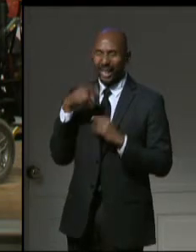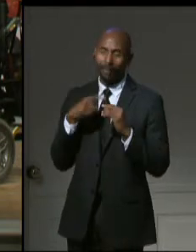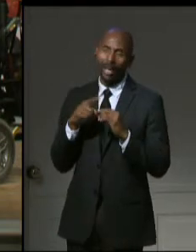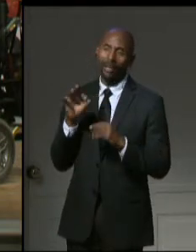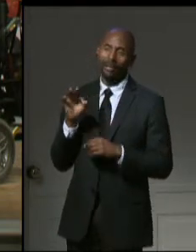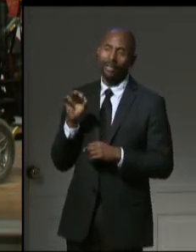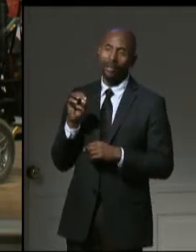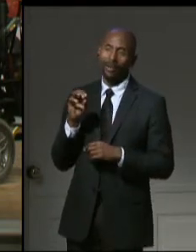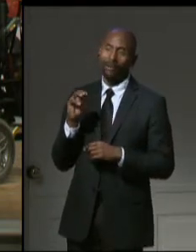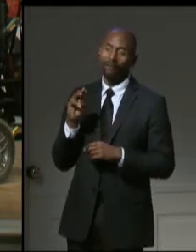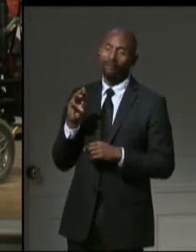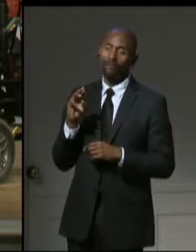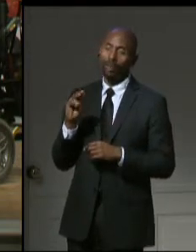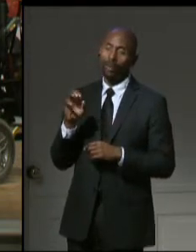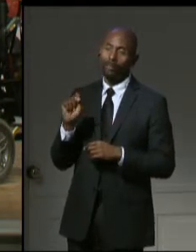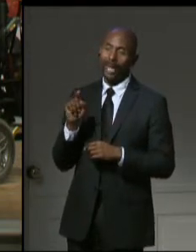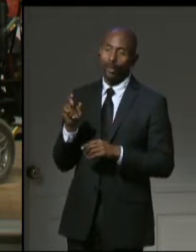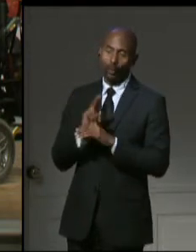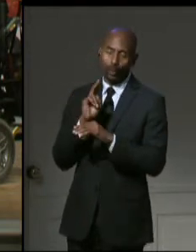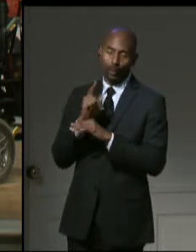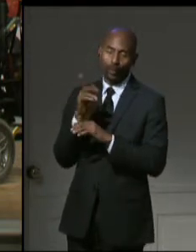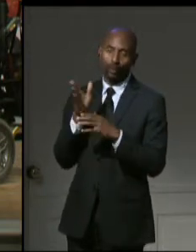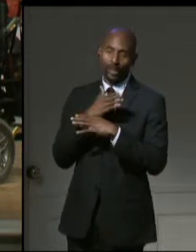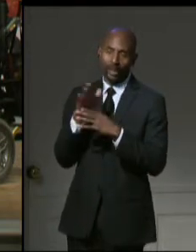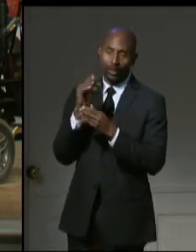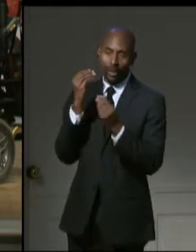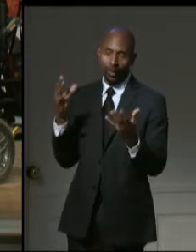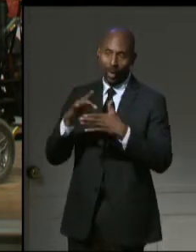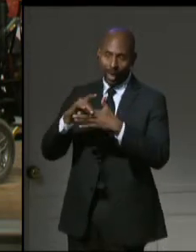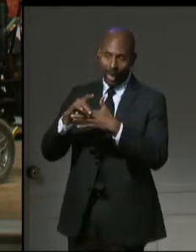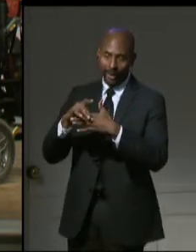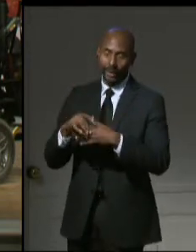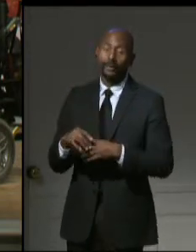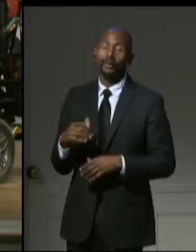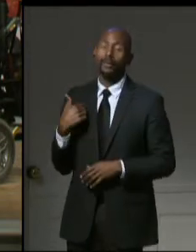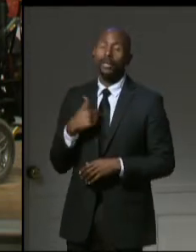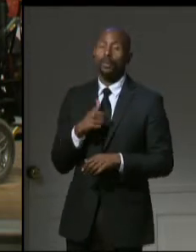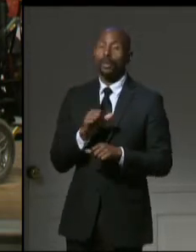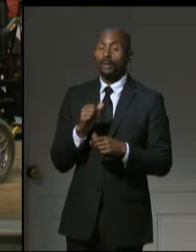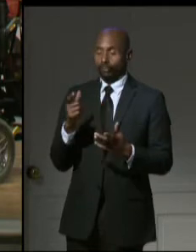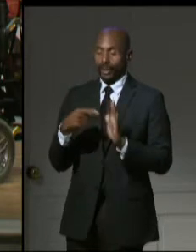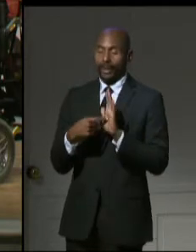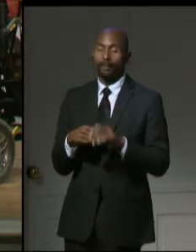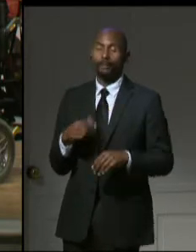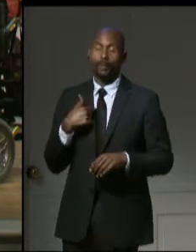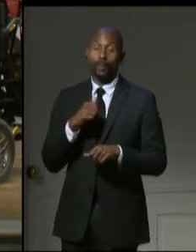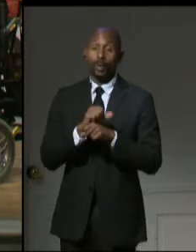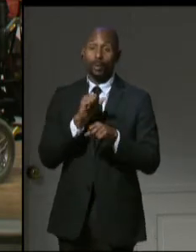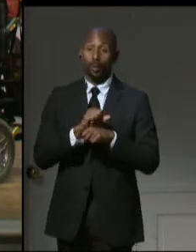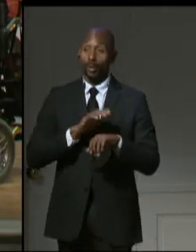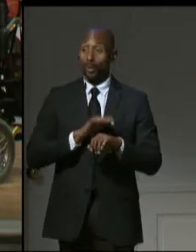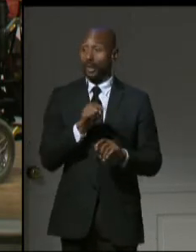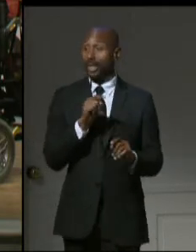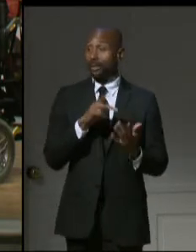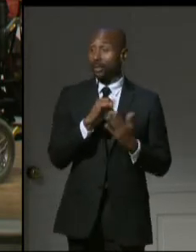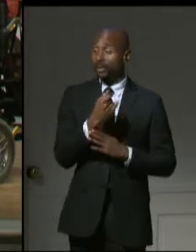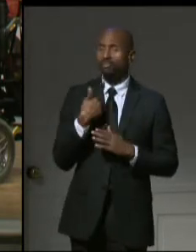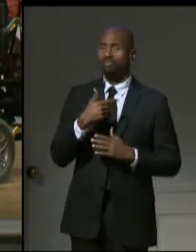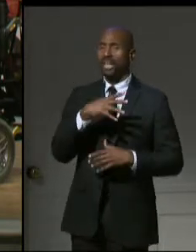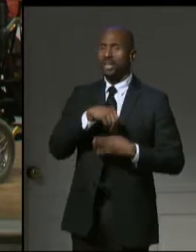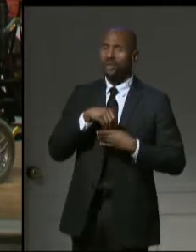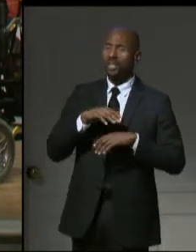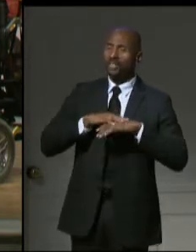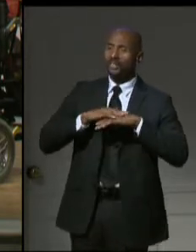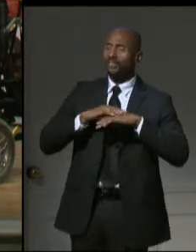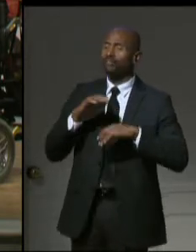you're using to share your content. We were working on a project and it had haptic and it had